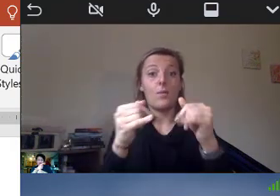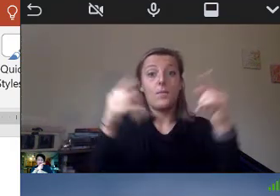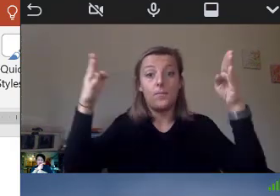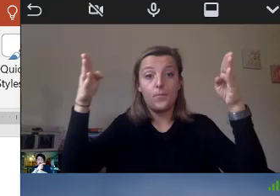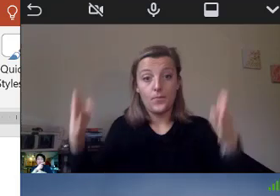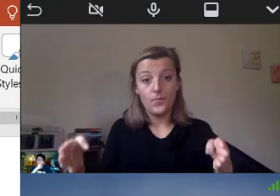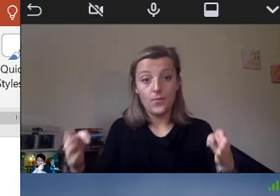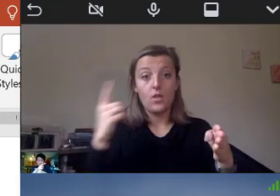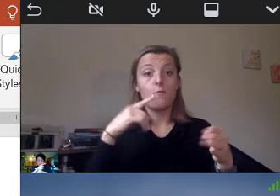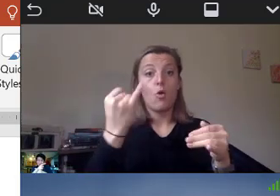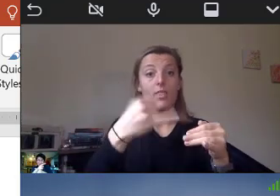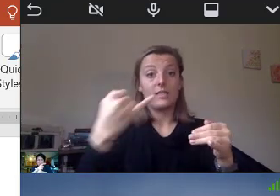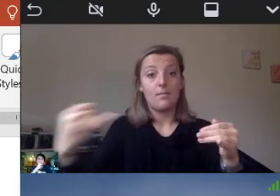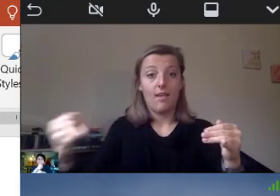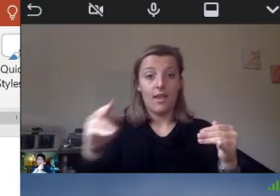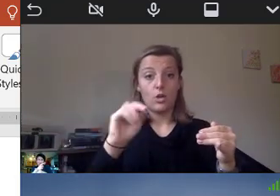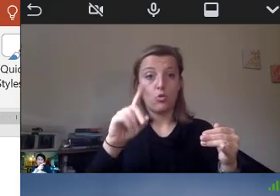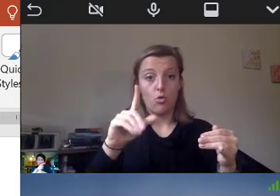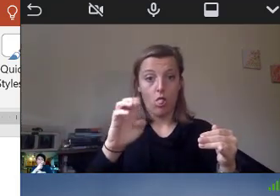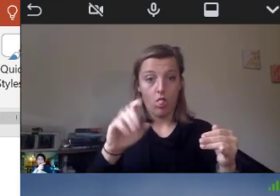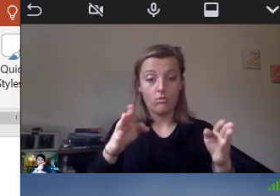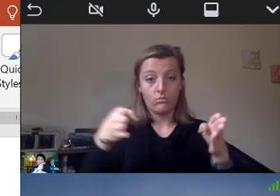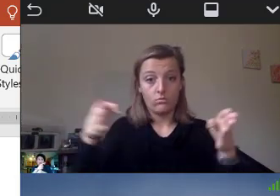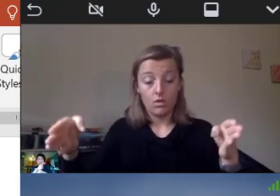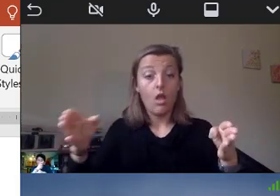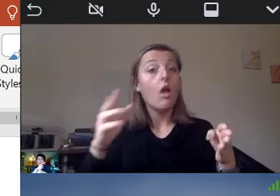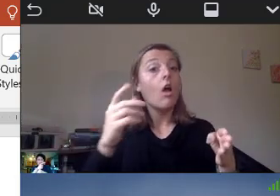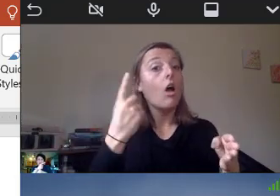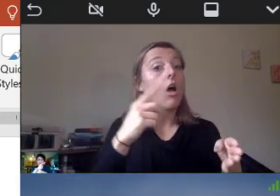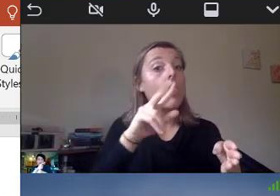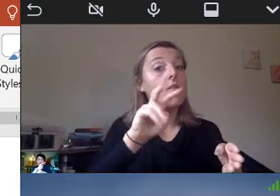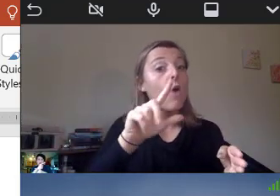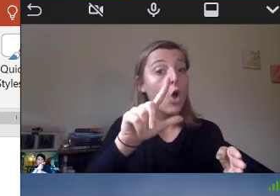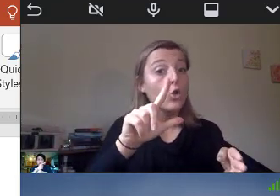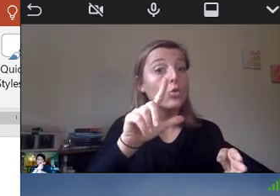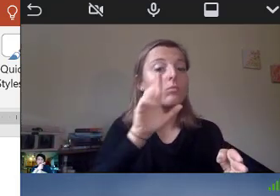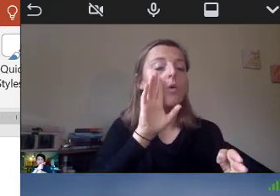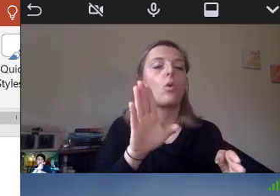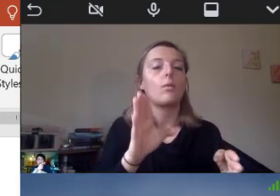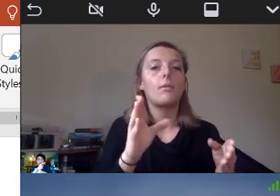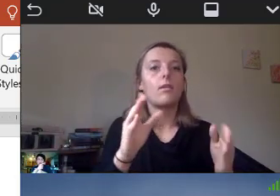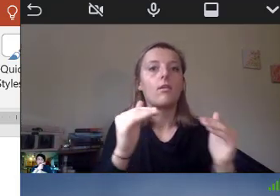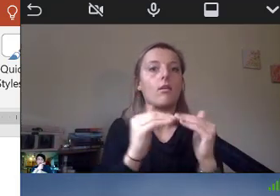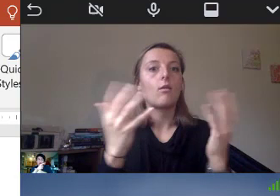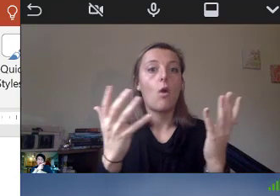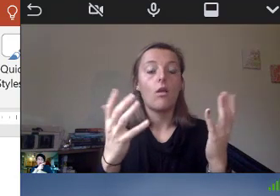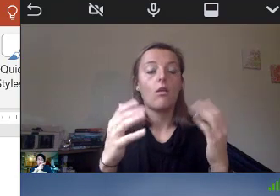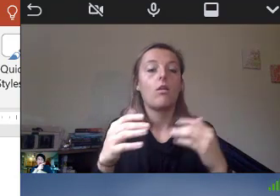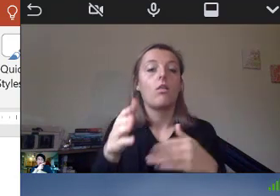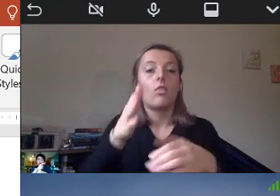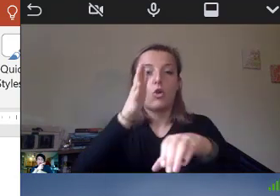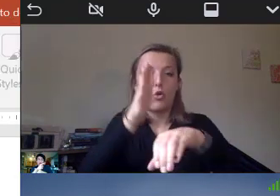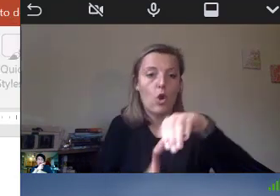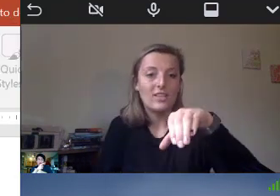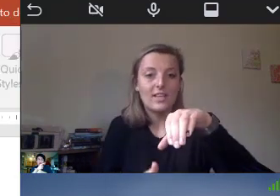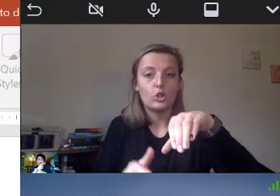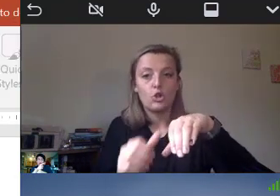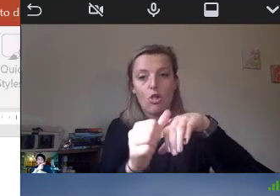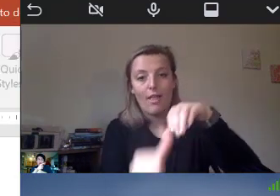And the volume is going to be the area, the cross-sectional area, oops, which is pi r